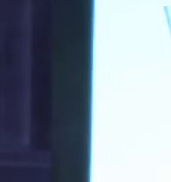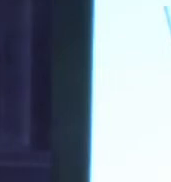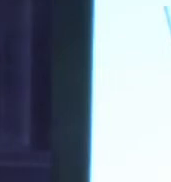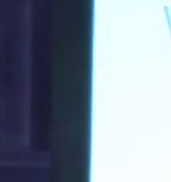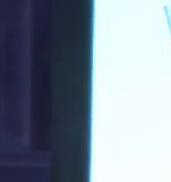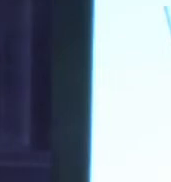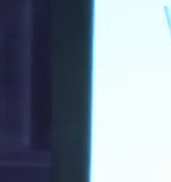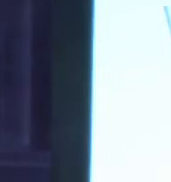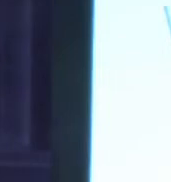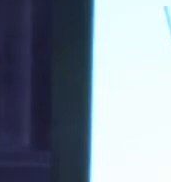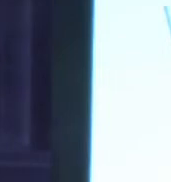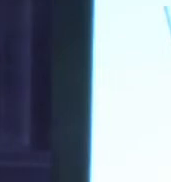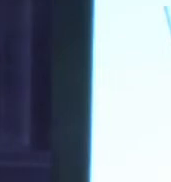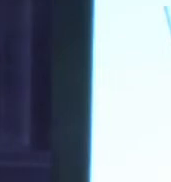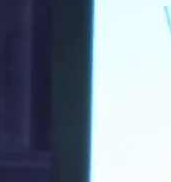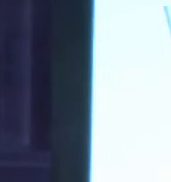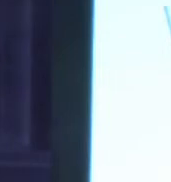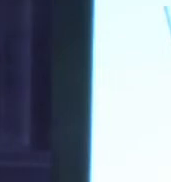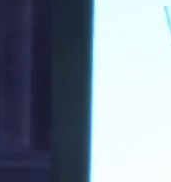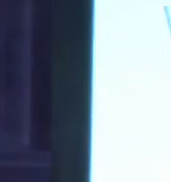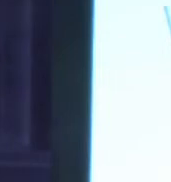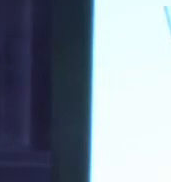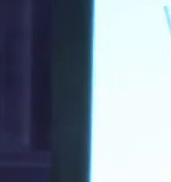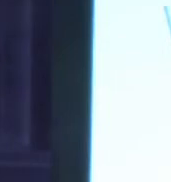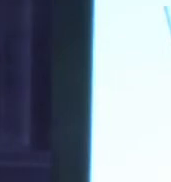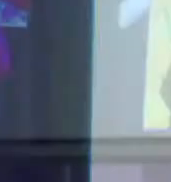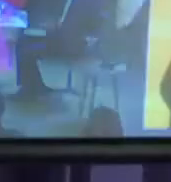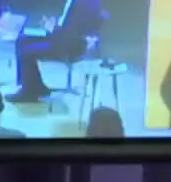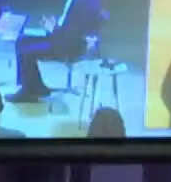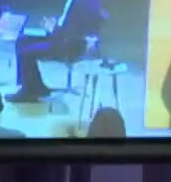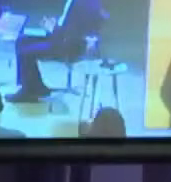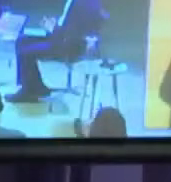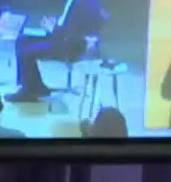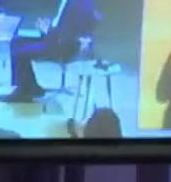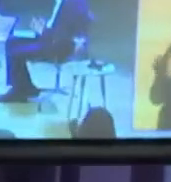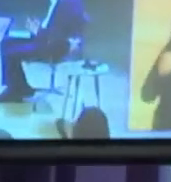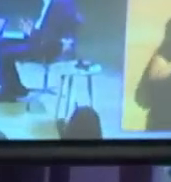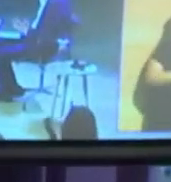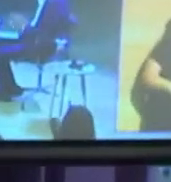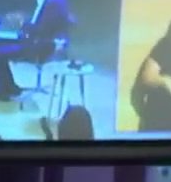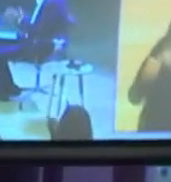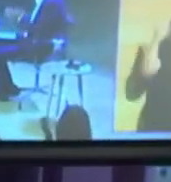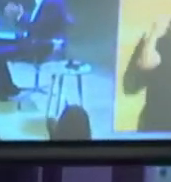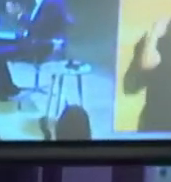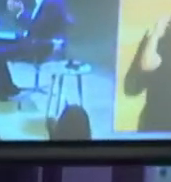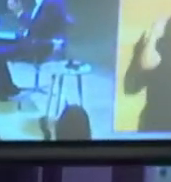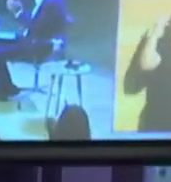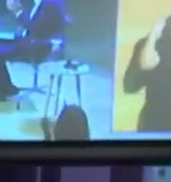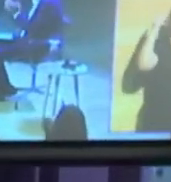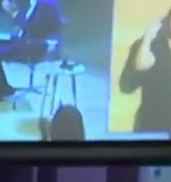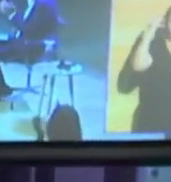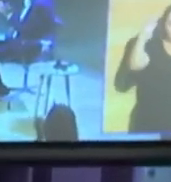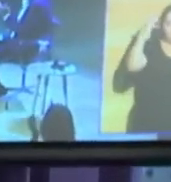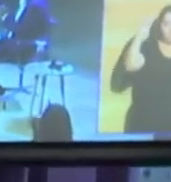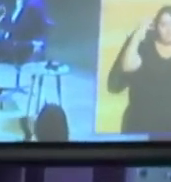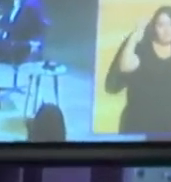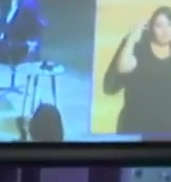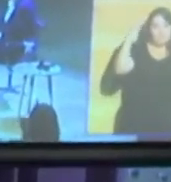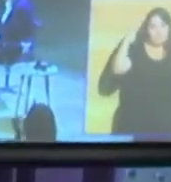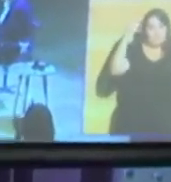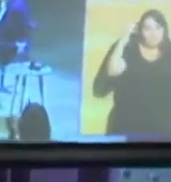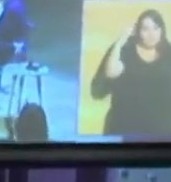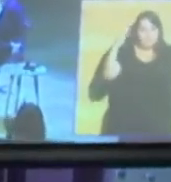to get to know a little bit better Georges Simenon and a little more about our country. Thank you very much.